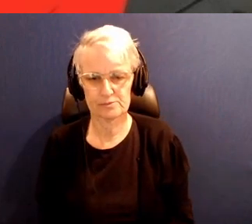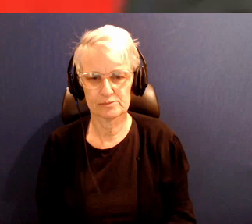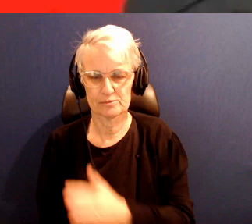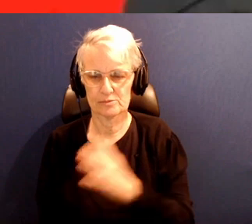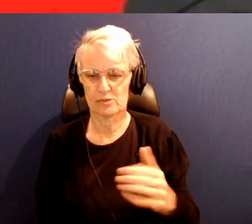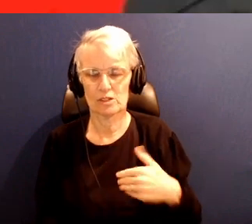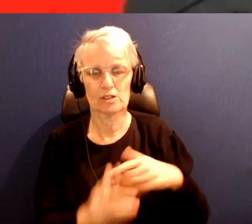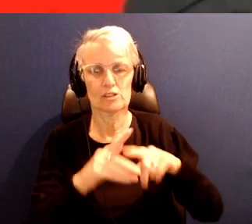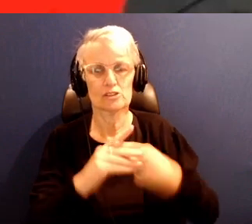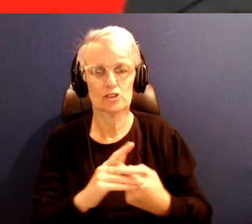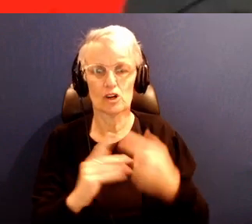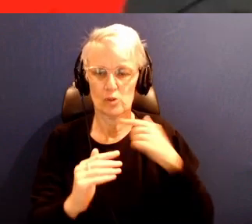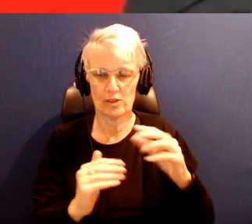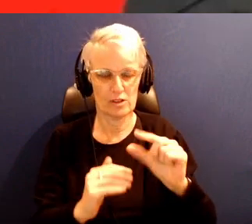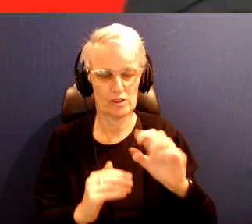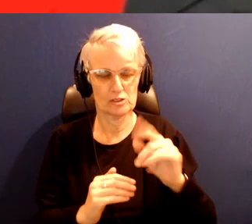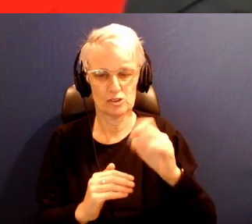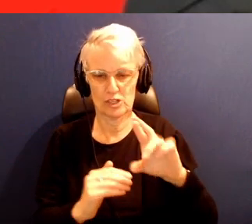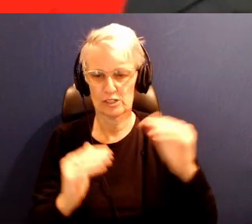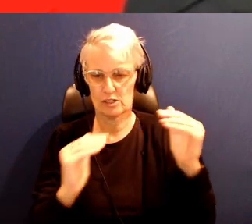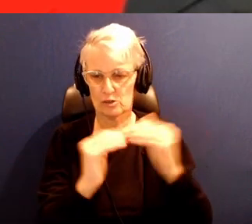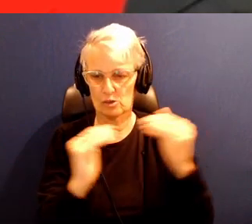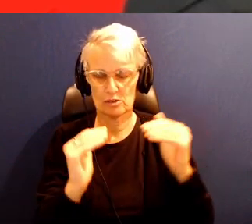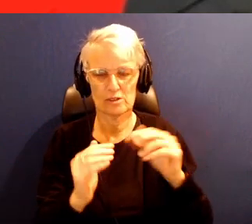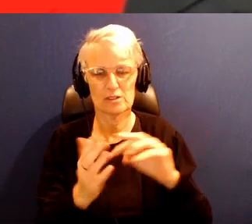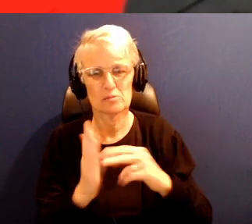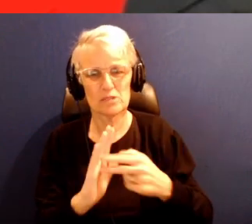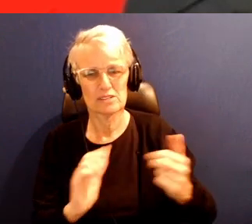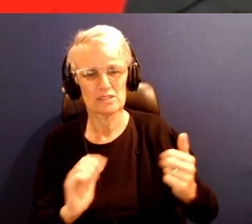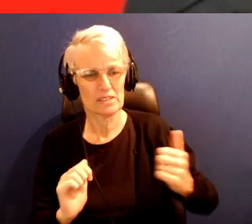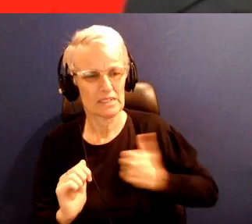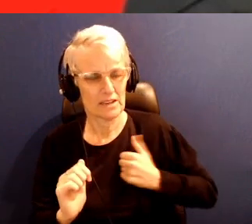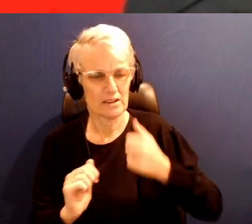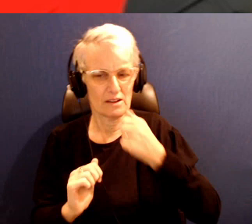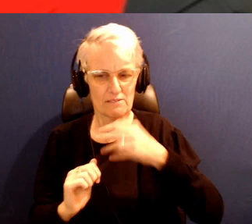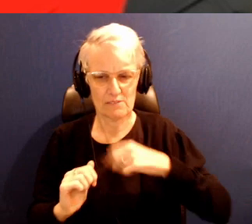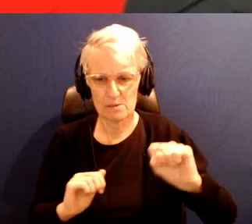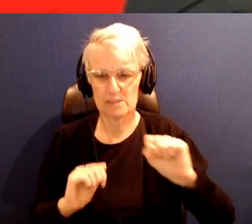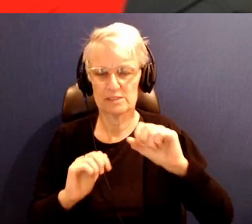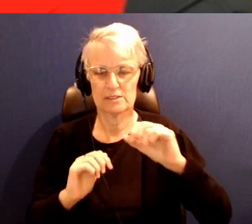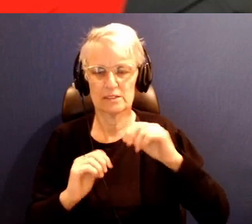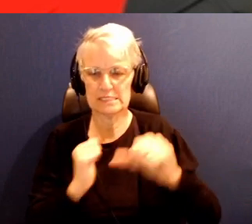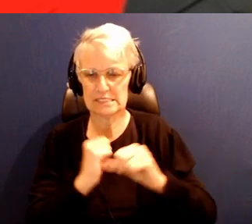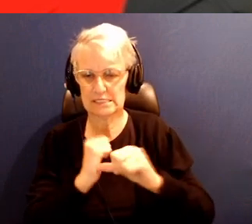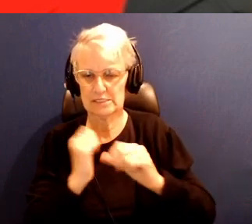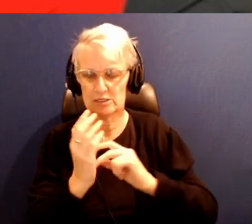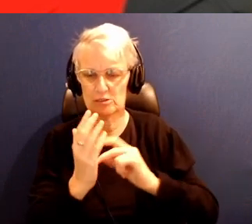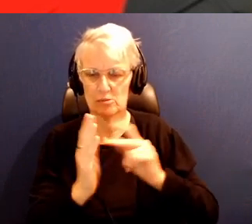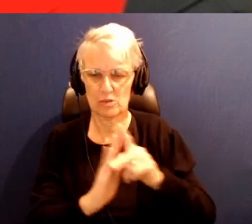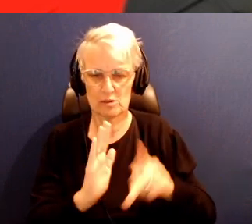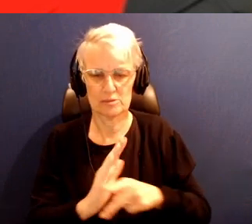We will start with gender equality. Although this call refers to Canada's Feminist International Assistance